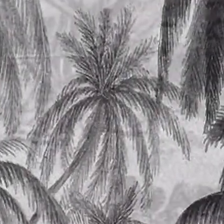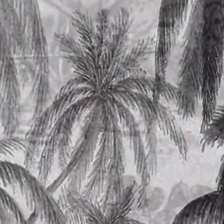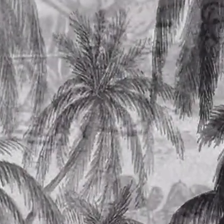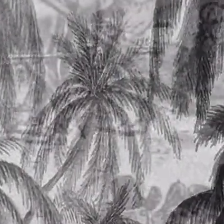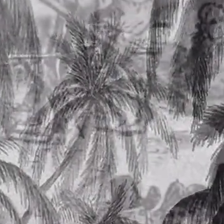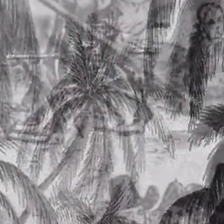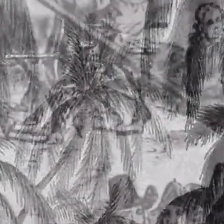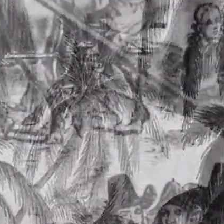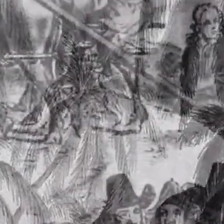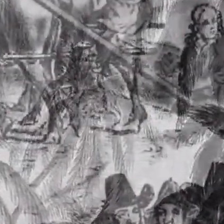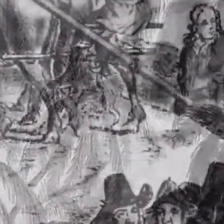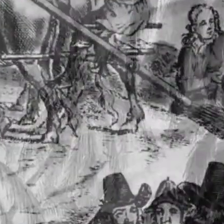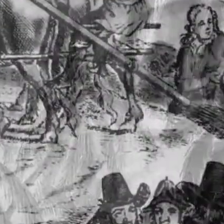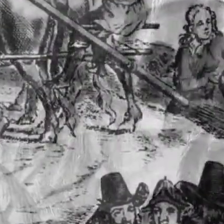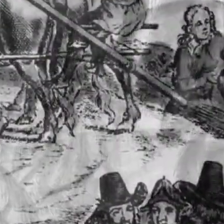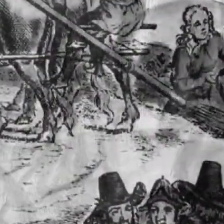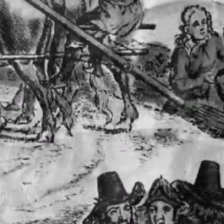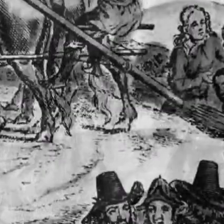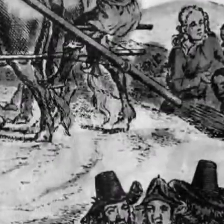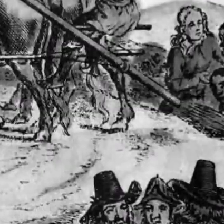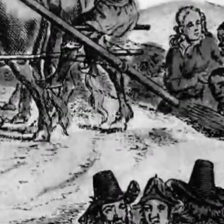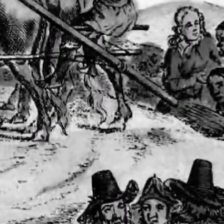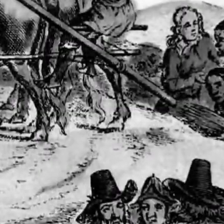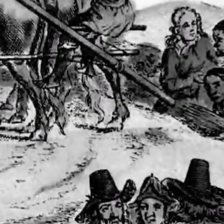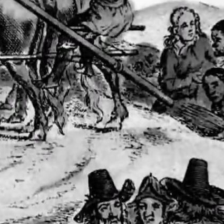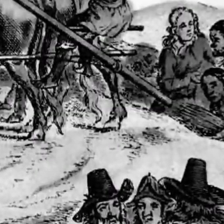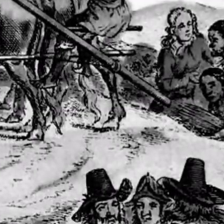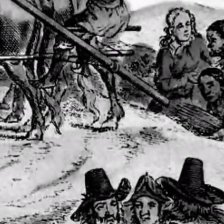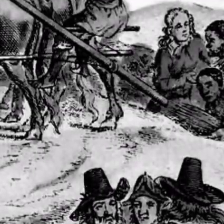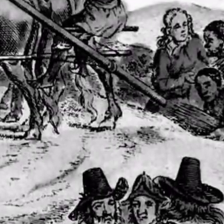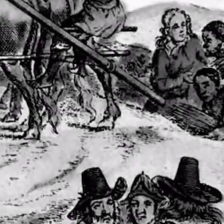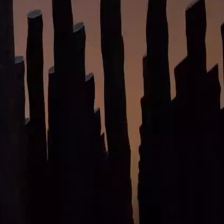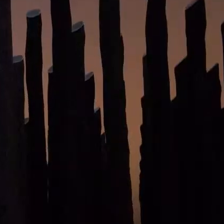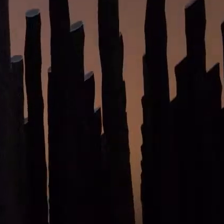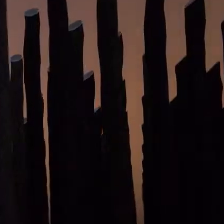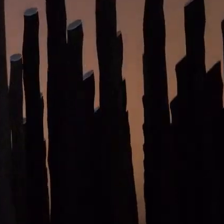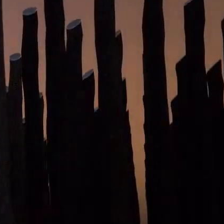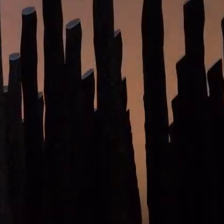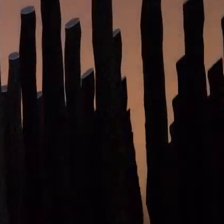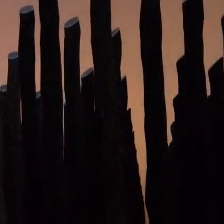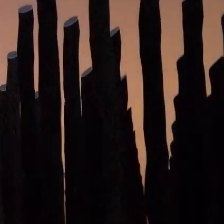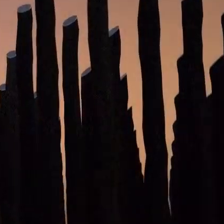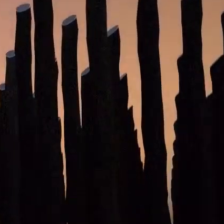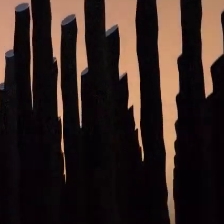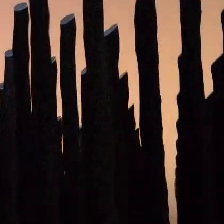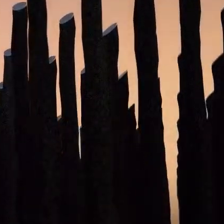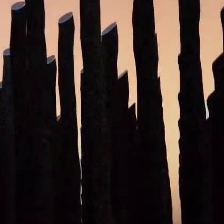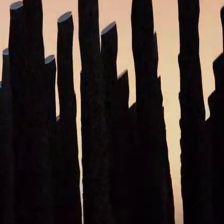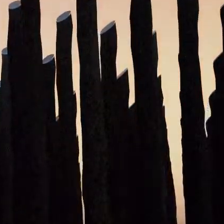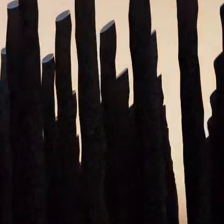Masa baby won't kill me, oh.